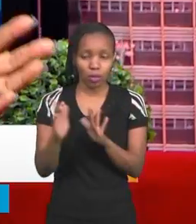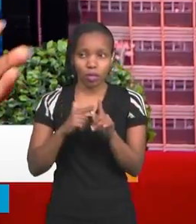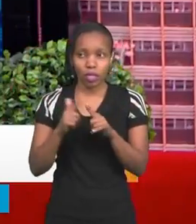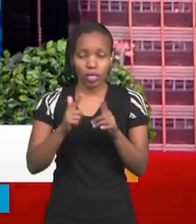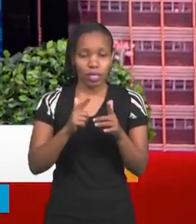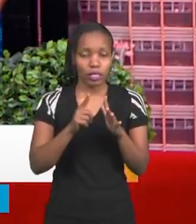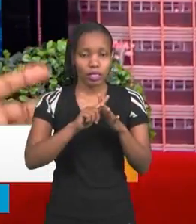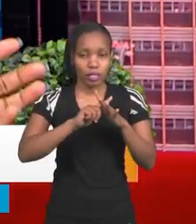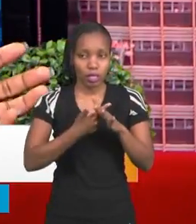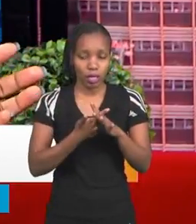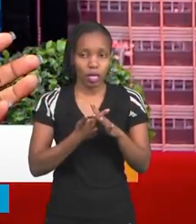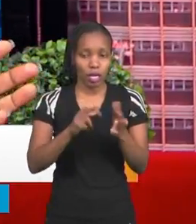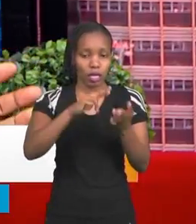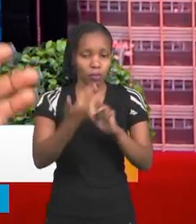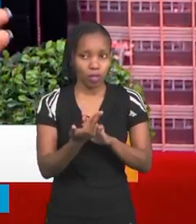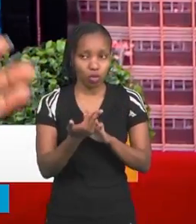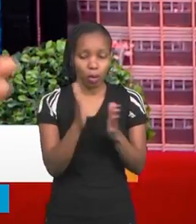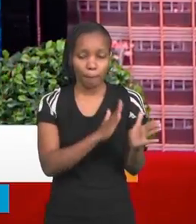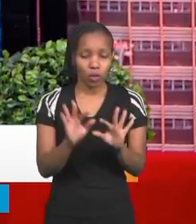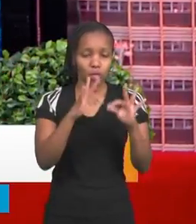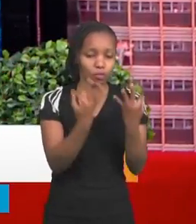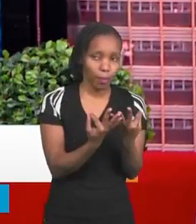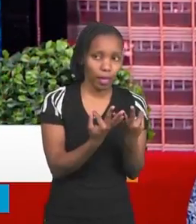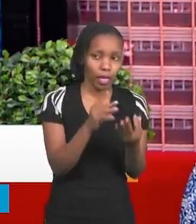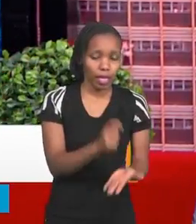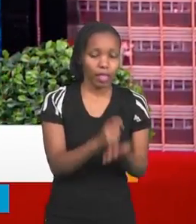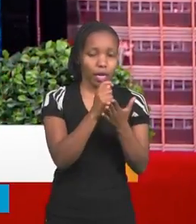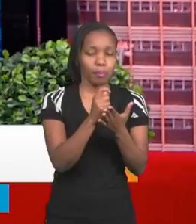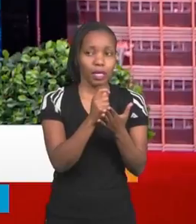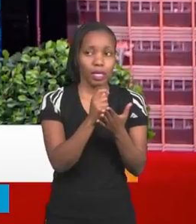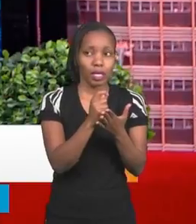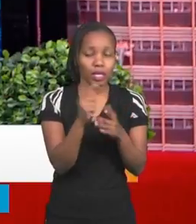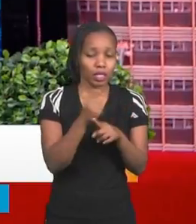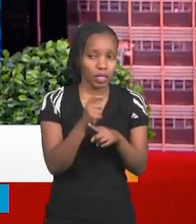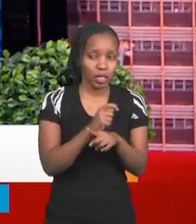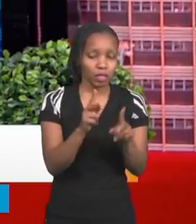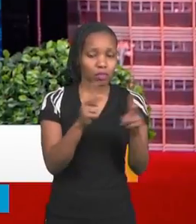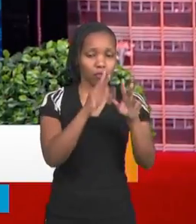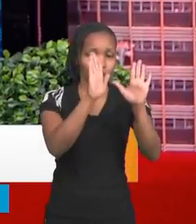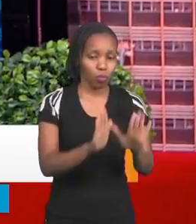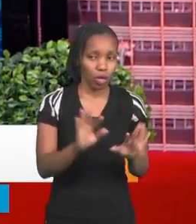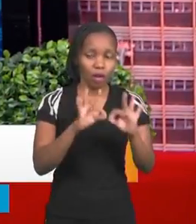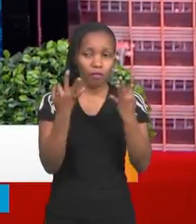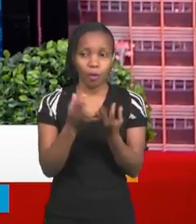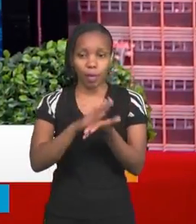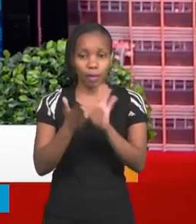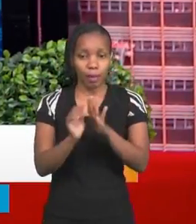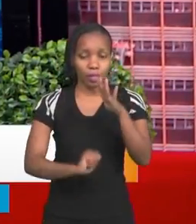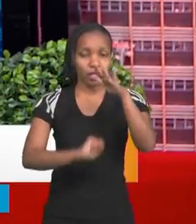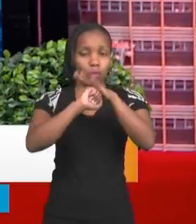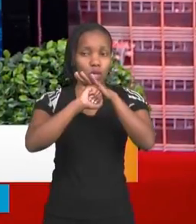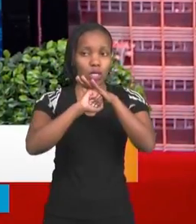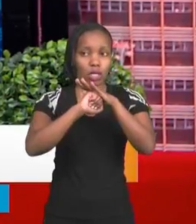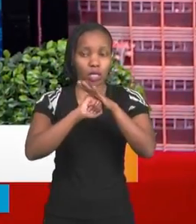a rehabilitation process for the family. Absolutely. So the family therapy sessions are very important, because then that family becomes the support